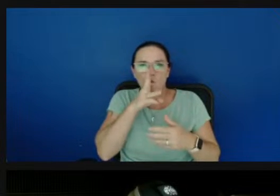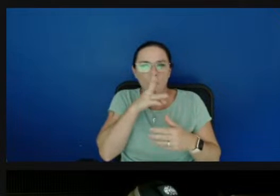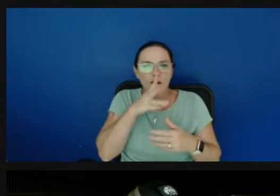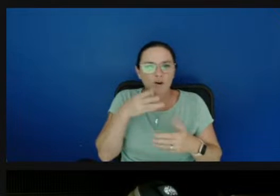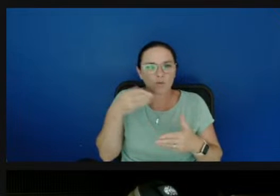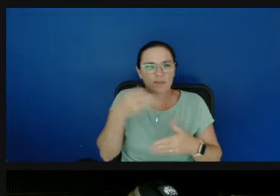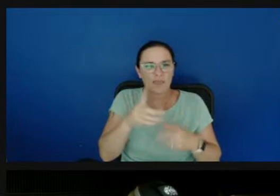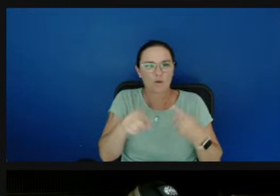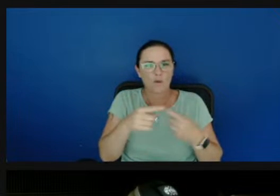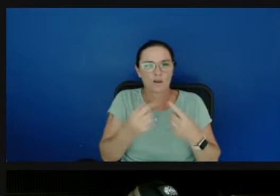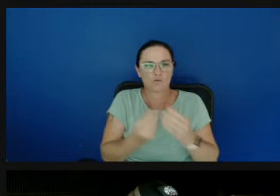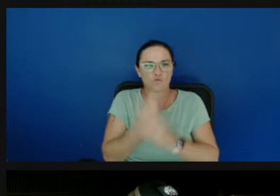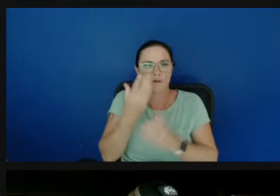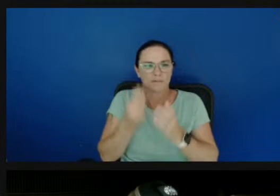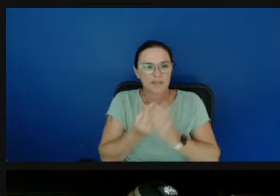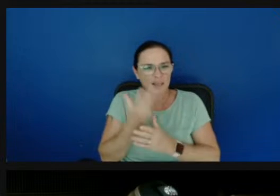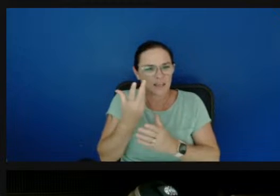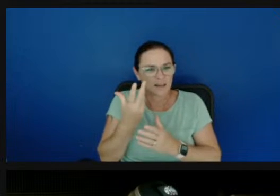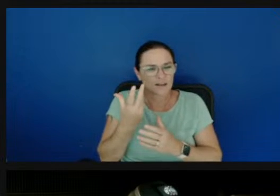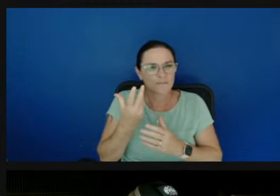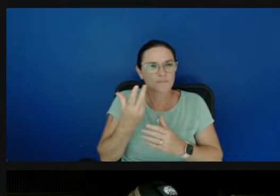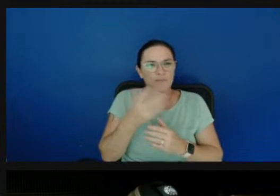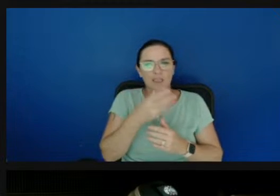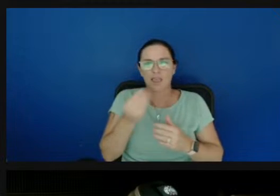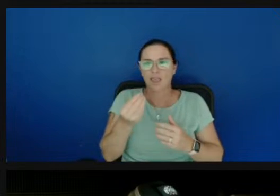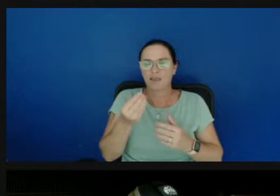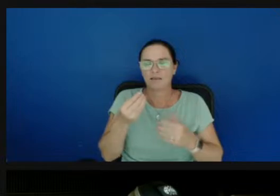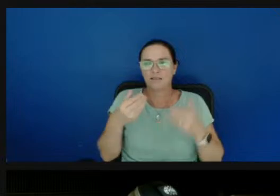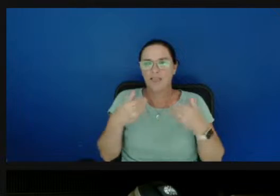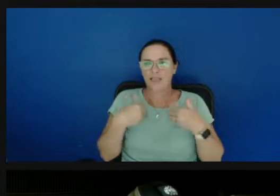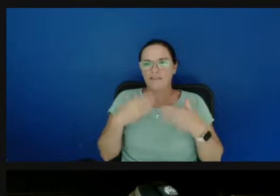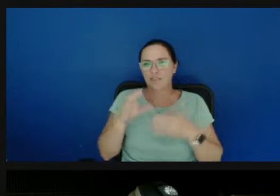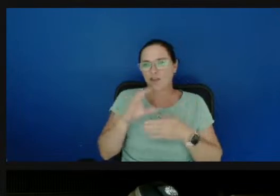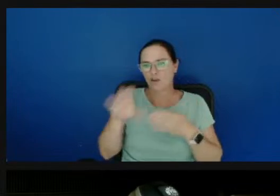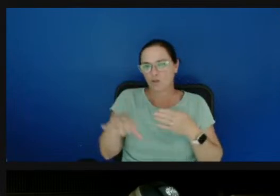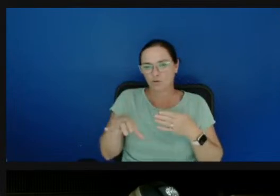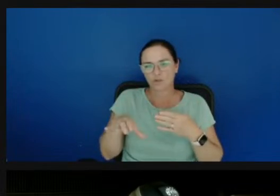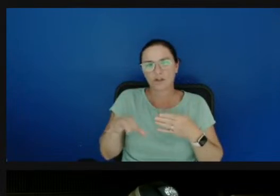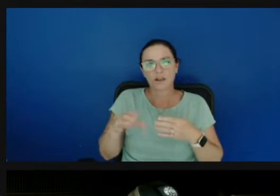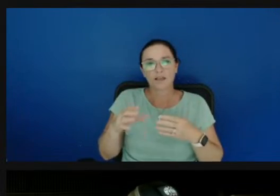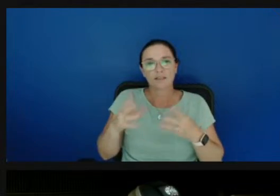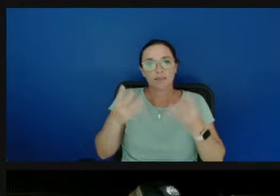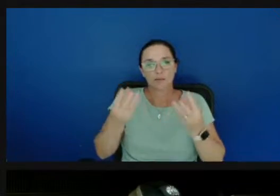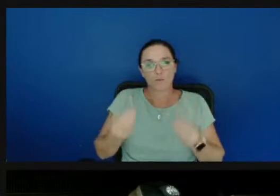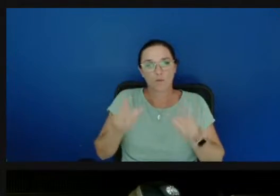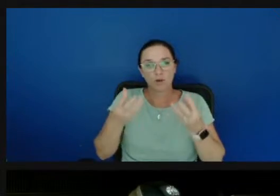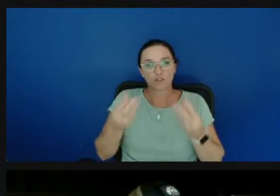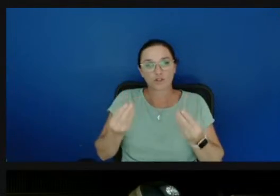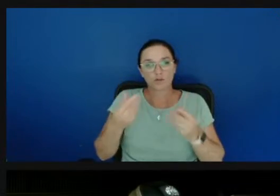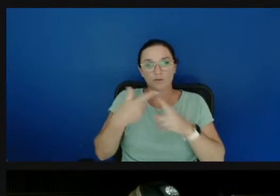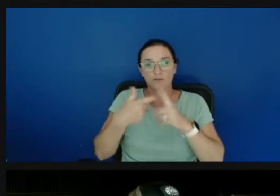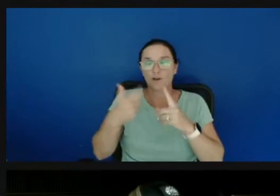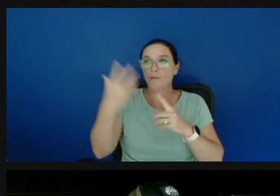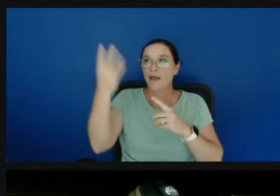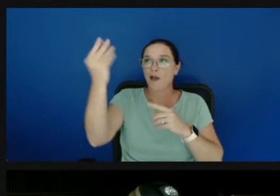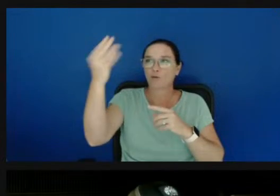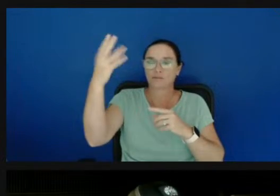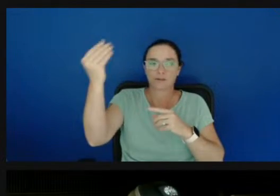erupted. And that's where they get this conclusion that the moisture came externally, and